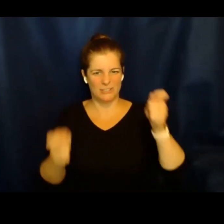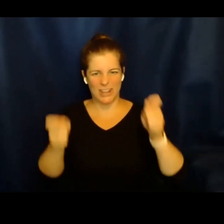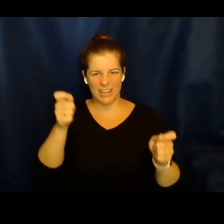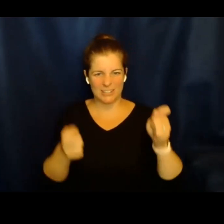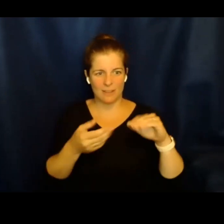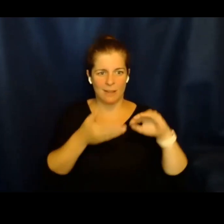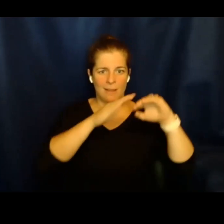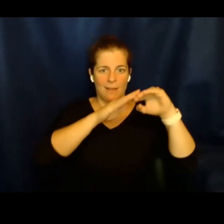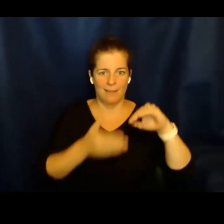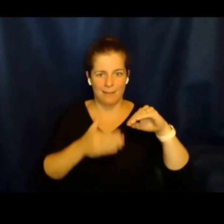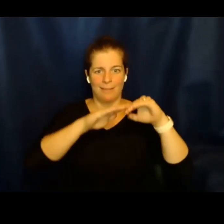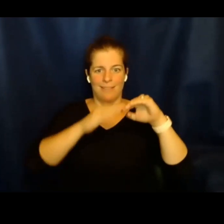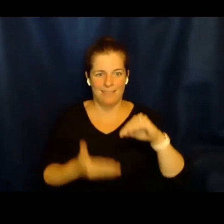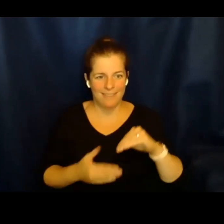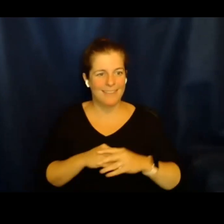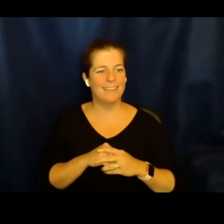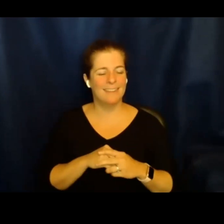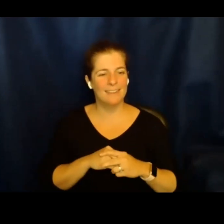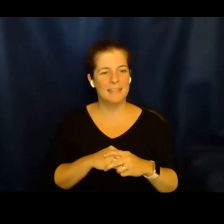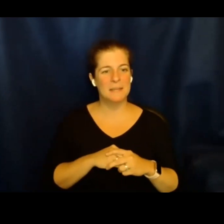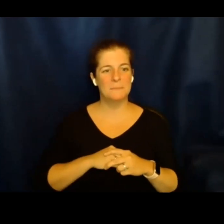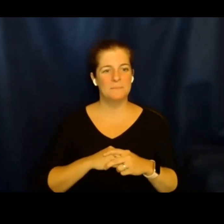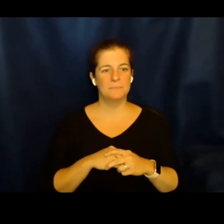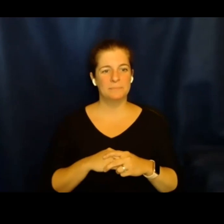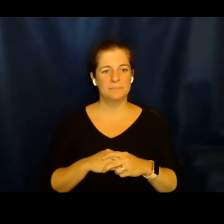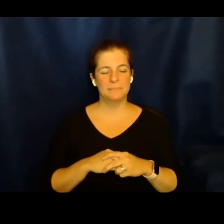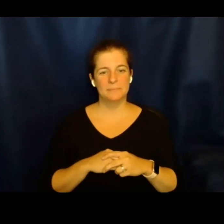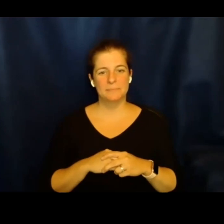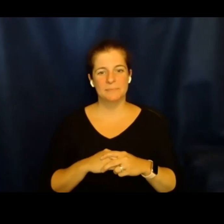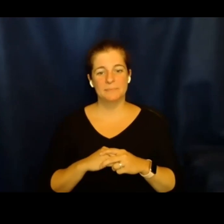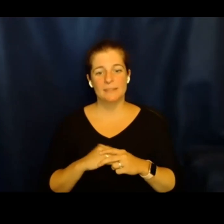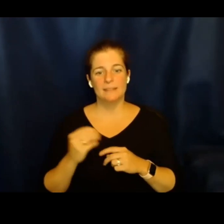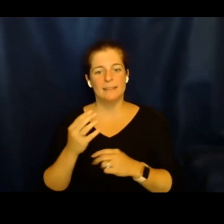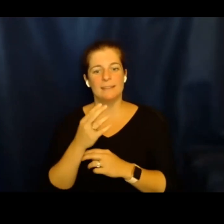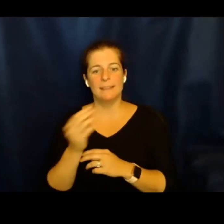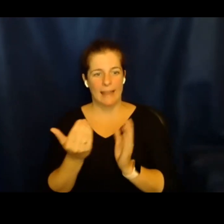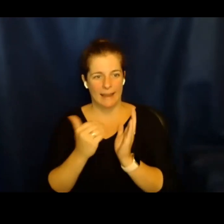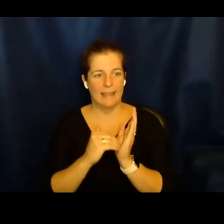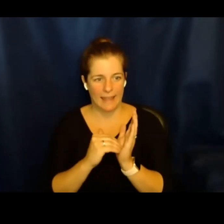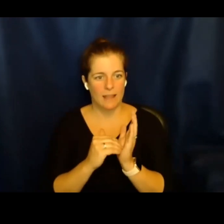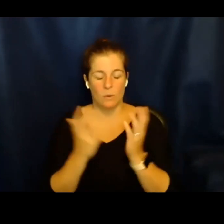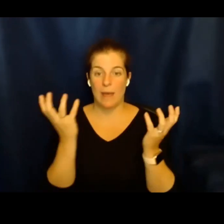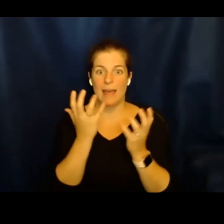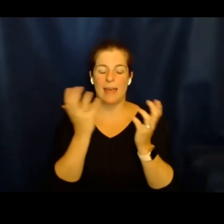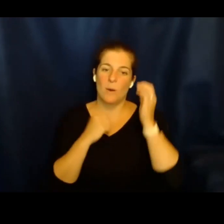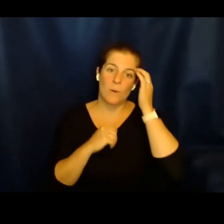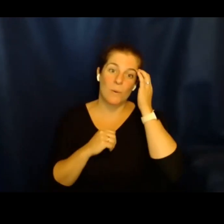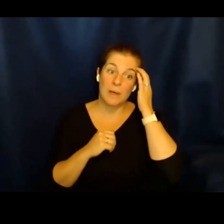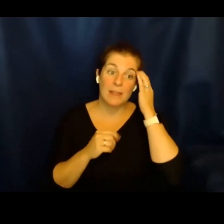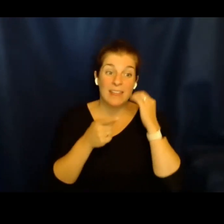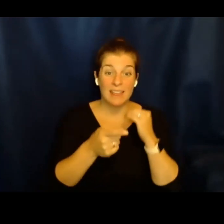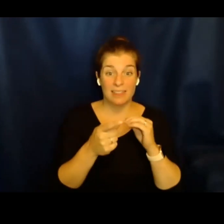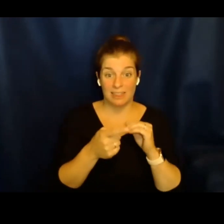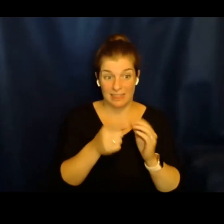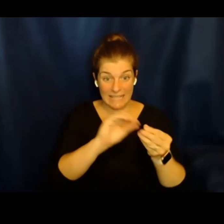in our poll question. And again, wow, this will be so useful for us.